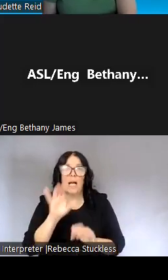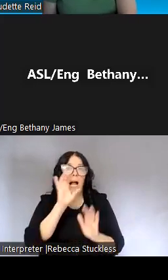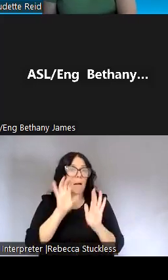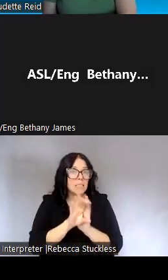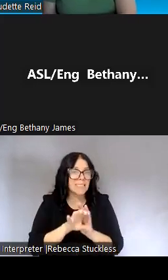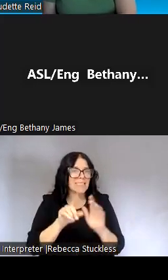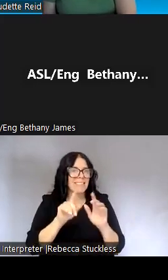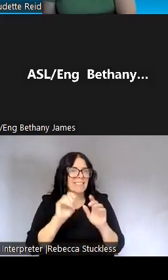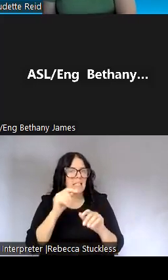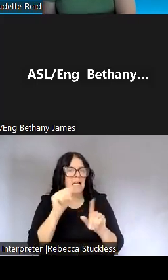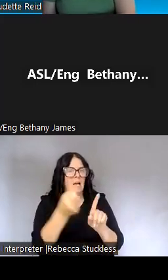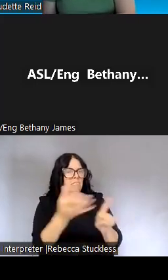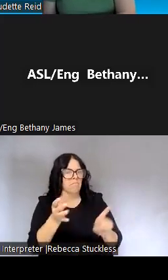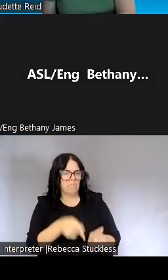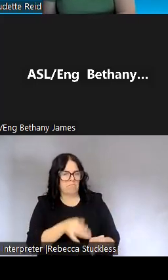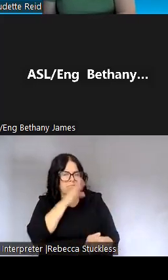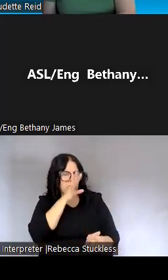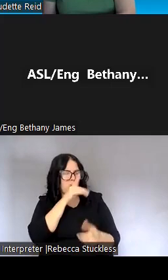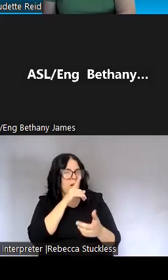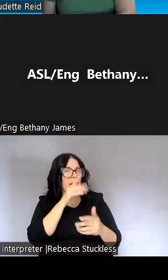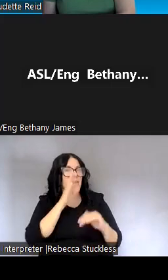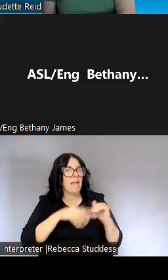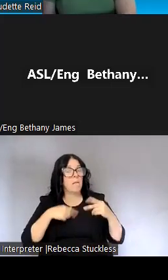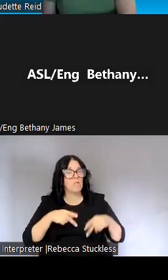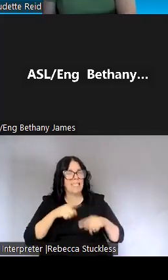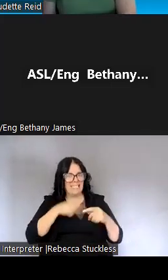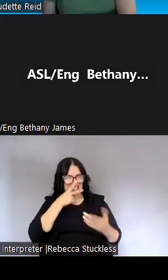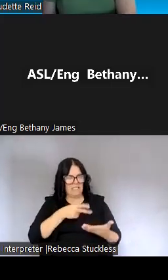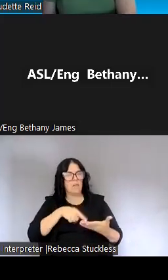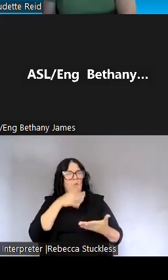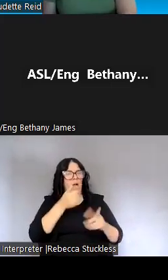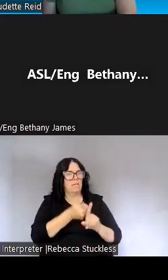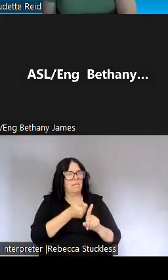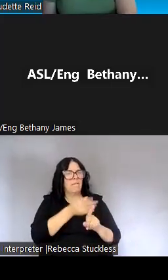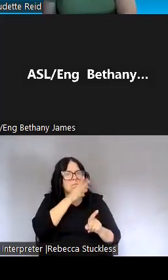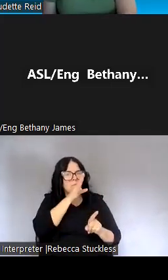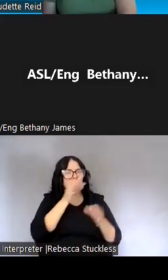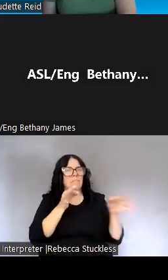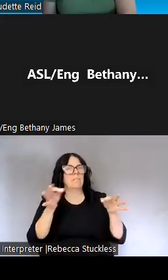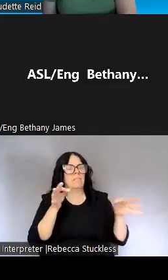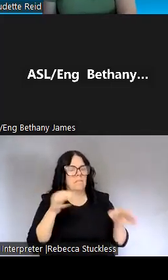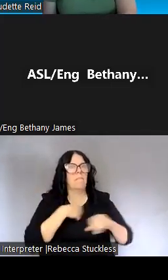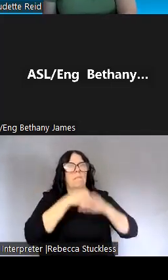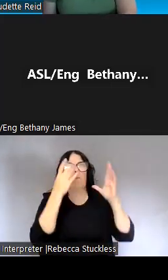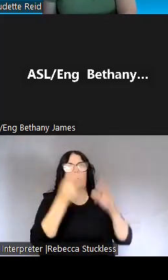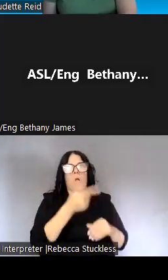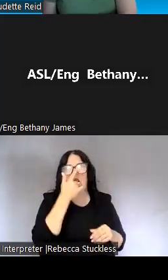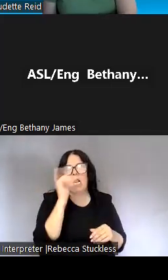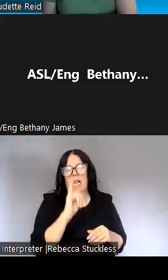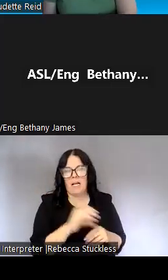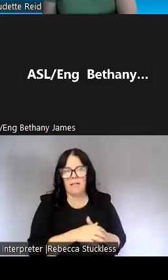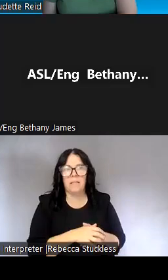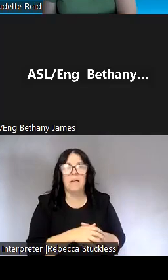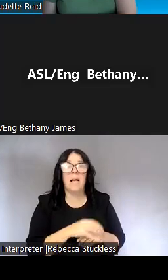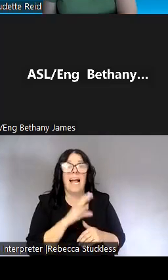greater detail than in the past. And you can select and modify your favorite built-in